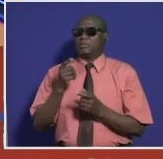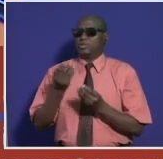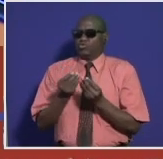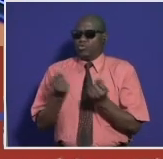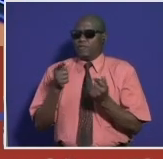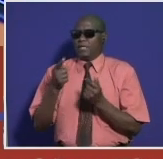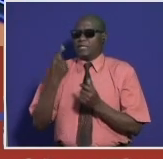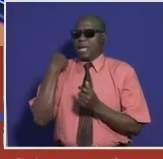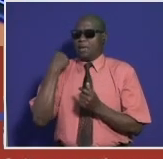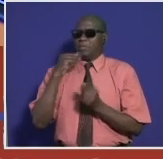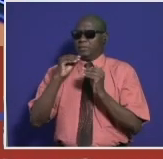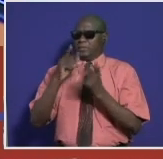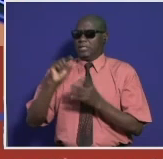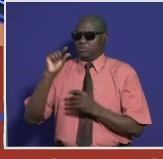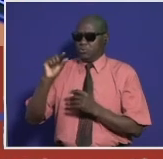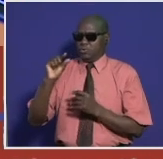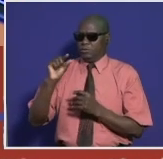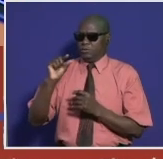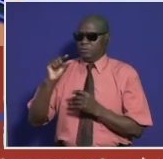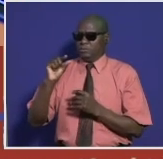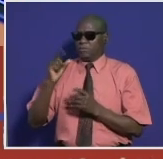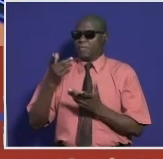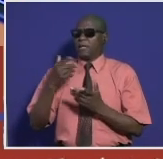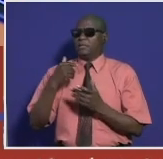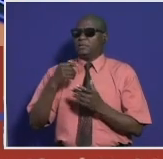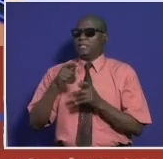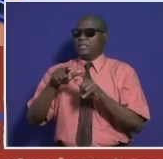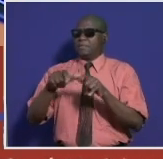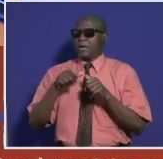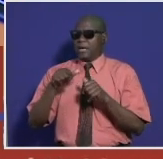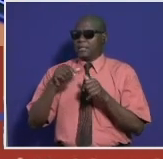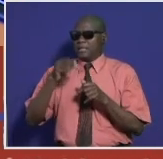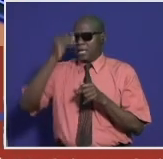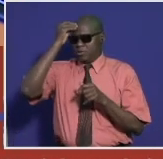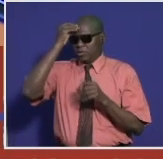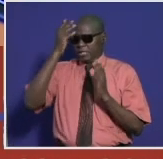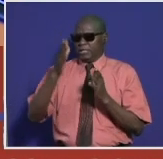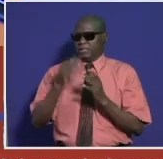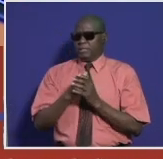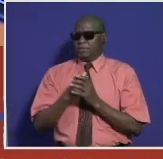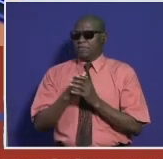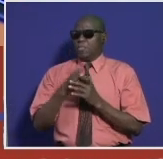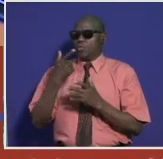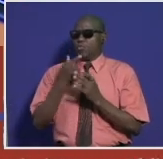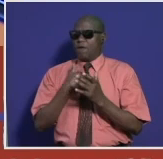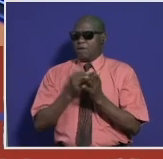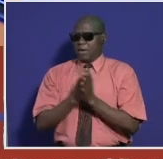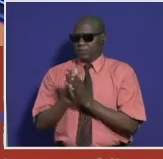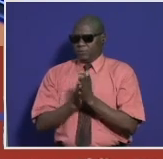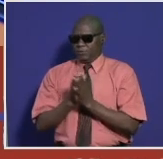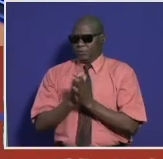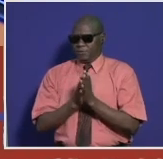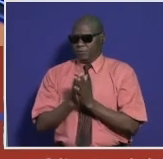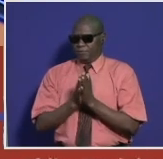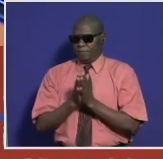imperative. Our future demands educators who are not just knowledgeable, but also passionate, adaptable,